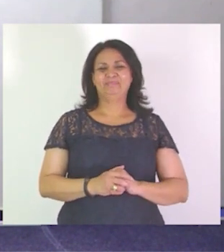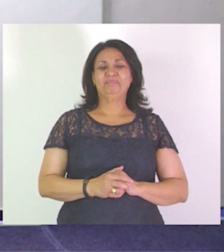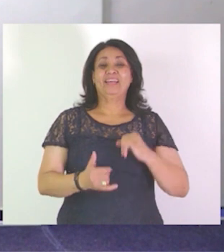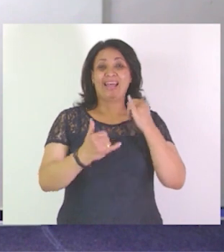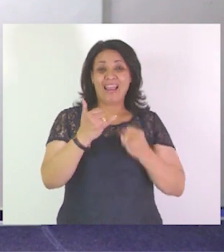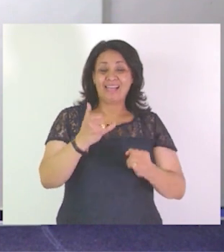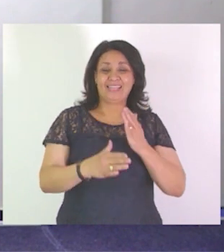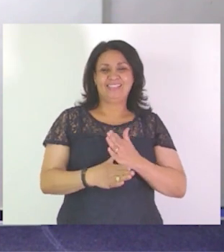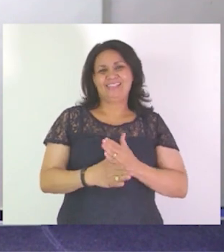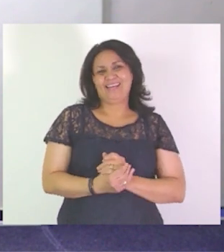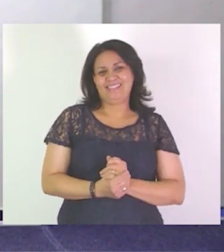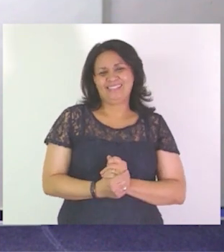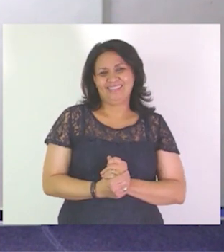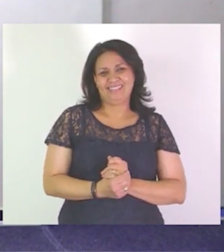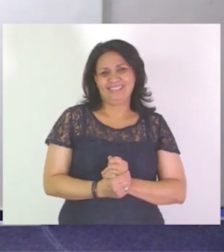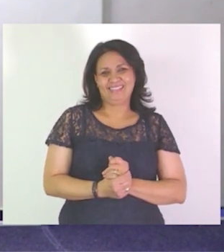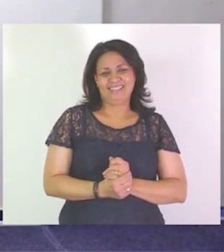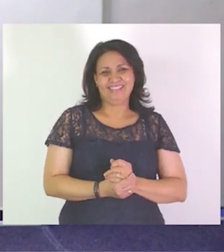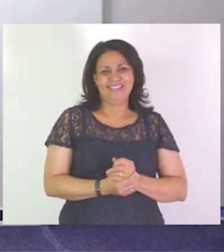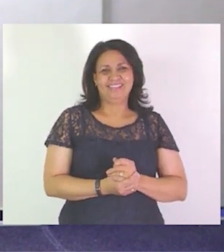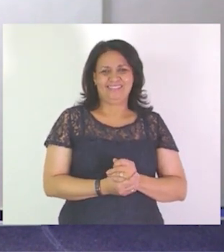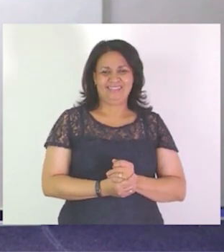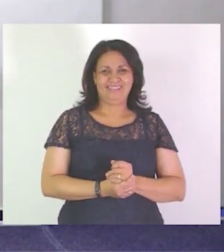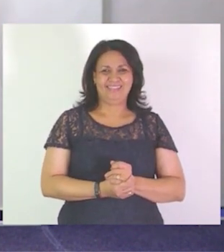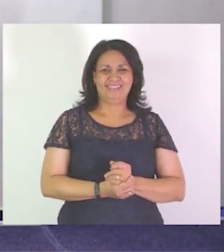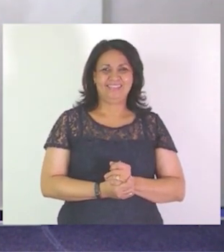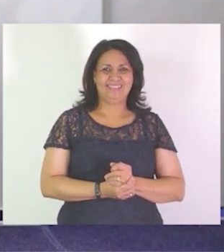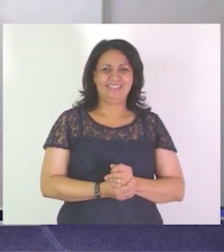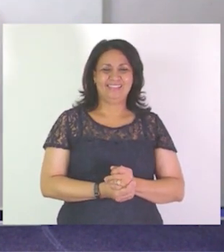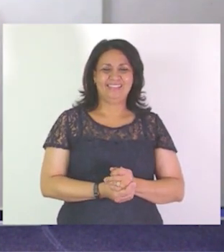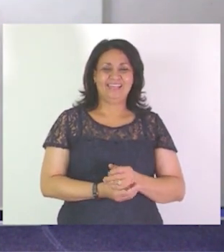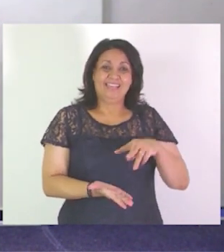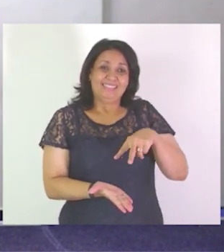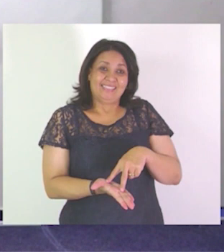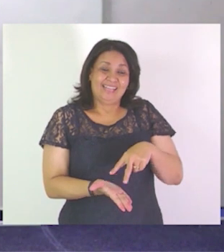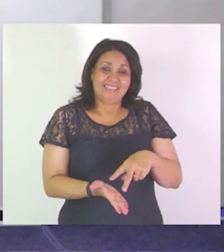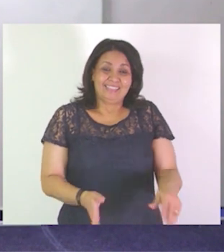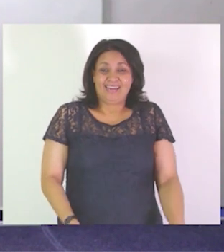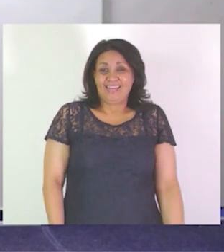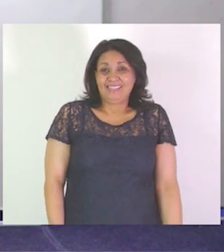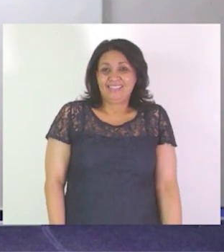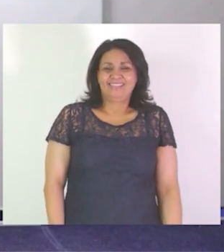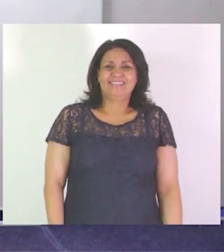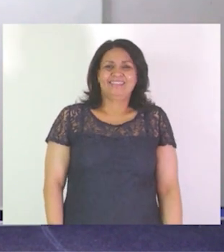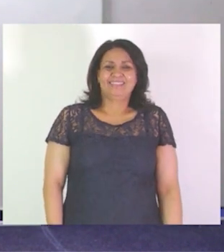one. Can you please go there? Yes. Stand straight, everyone. Are we